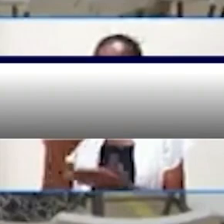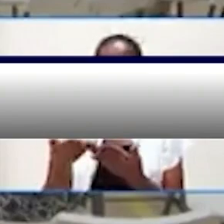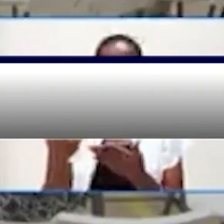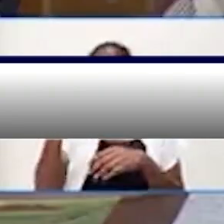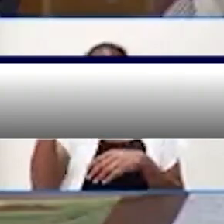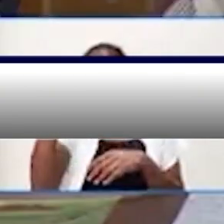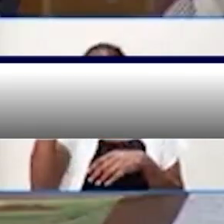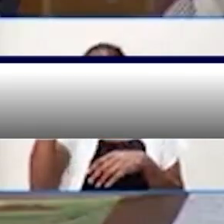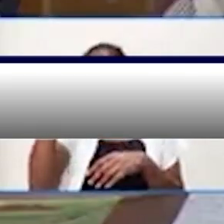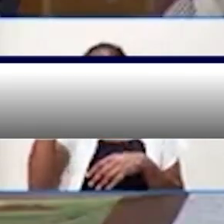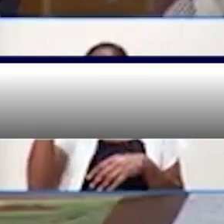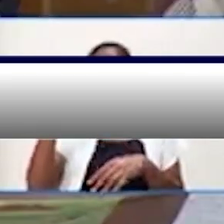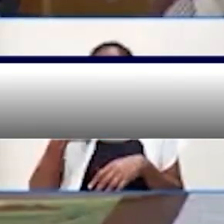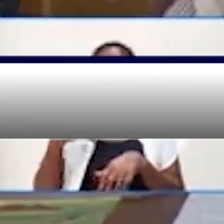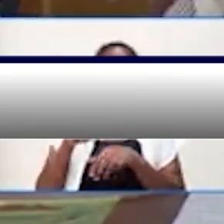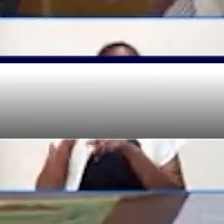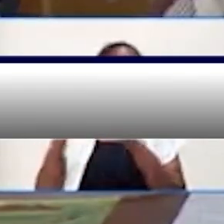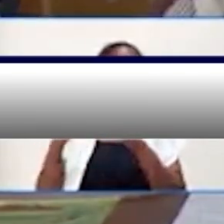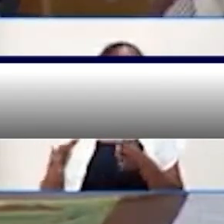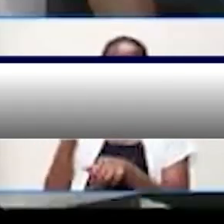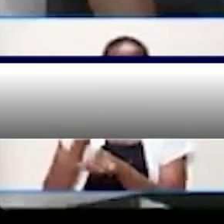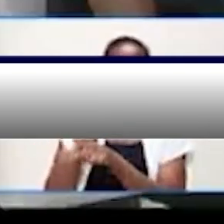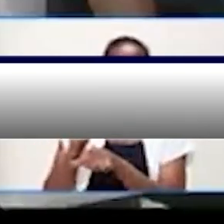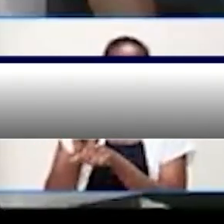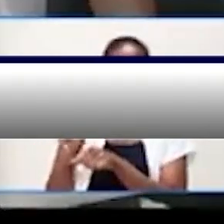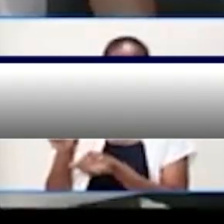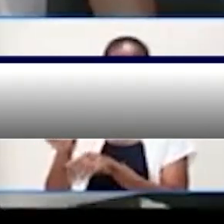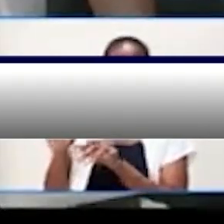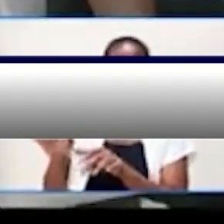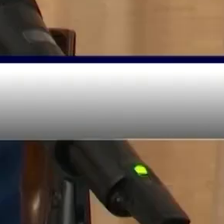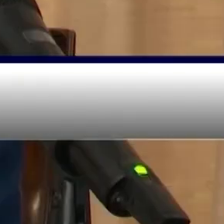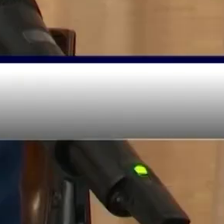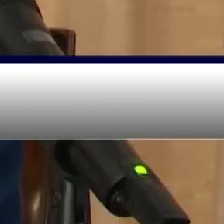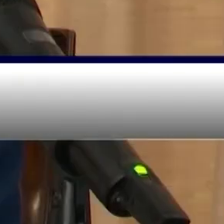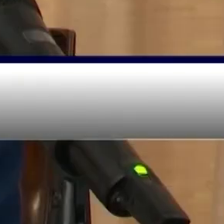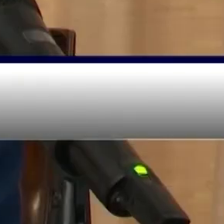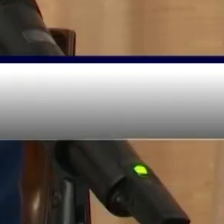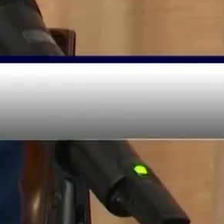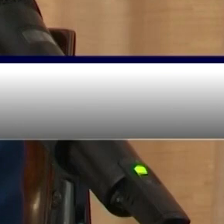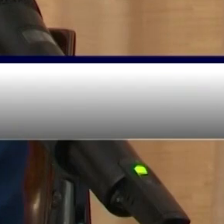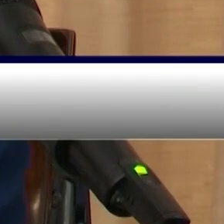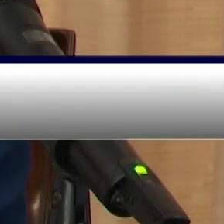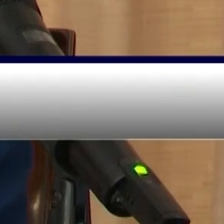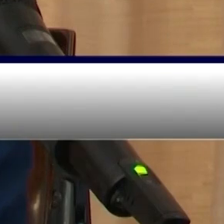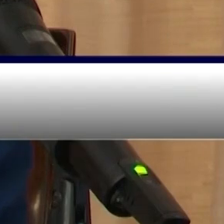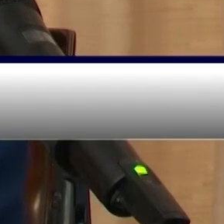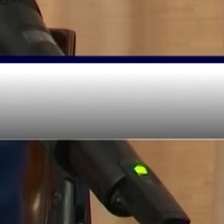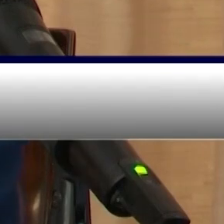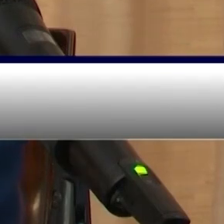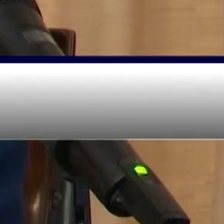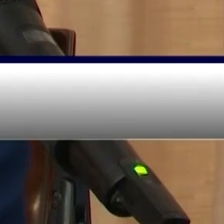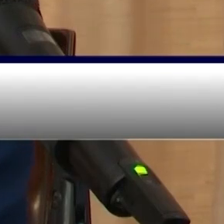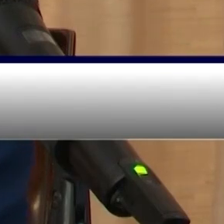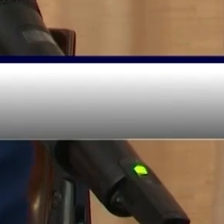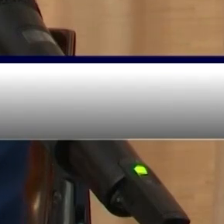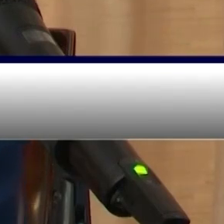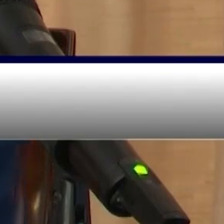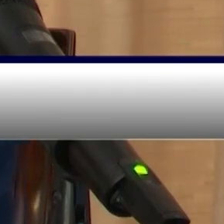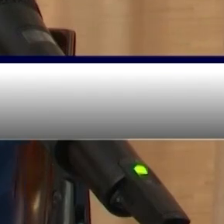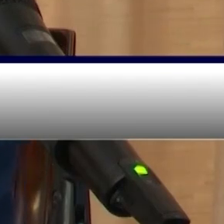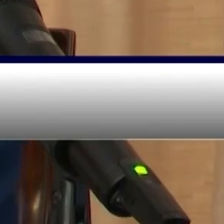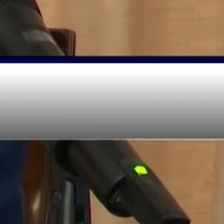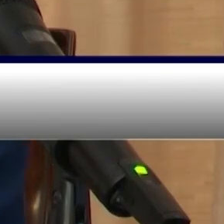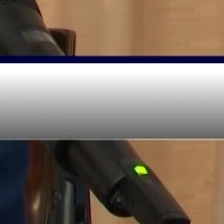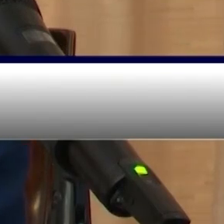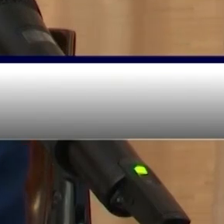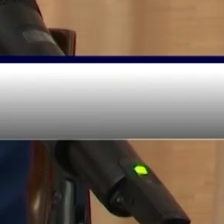idea of permanent secretaries being declared deputy ministers. The former COVID monitors at schools will be retained, but